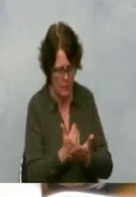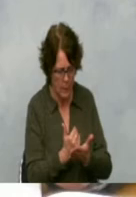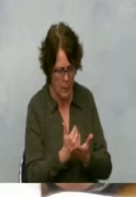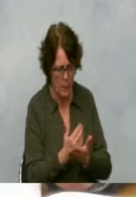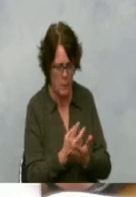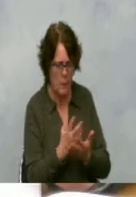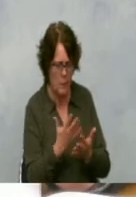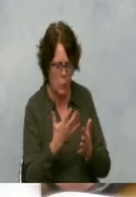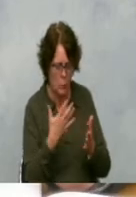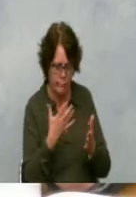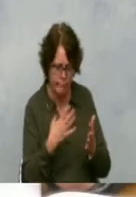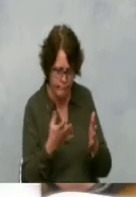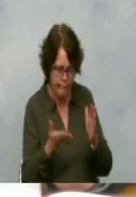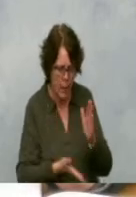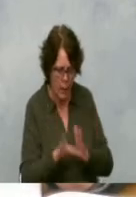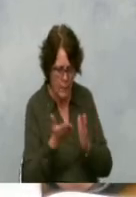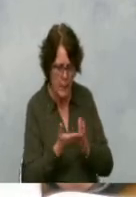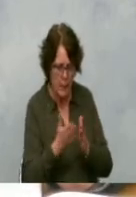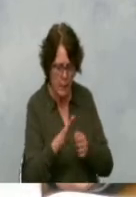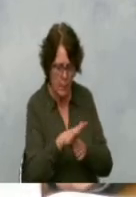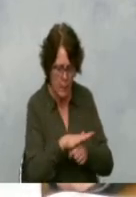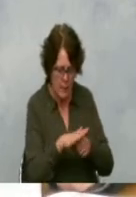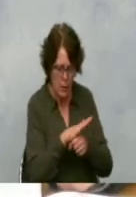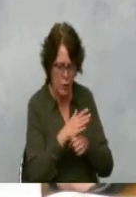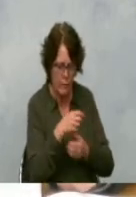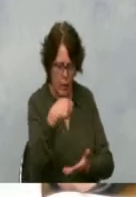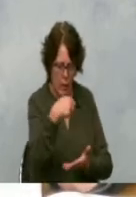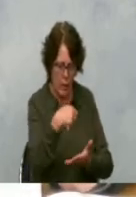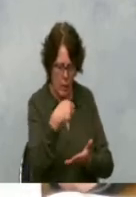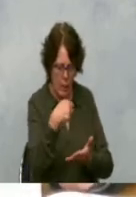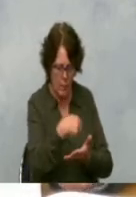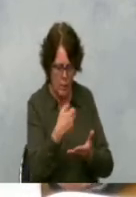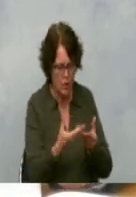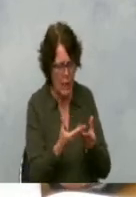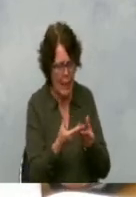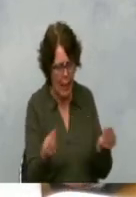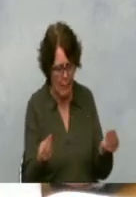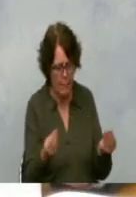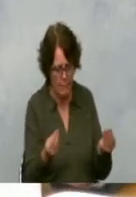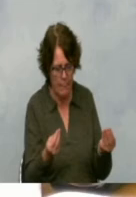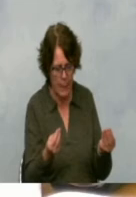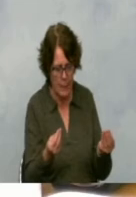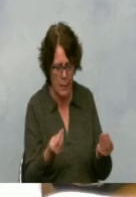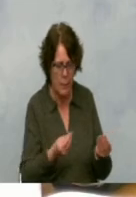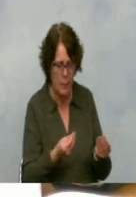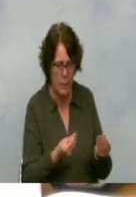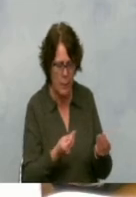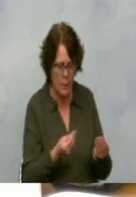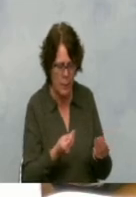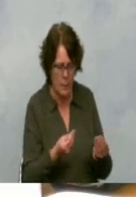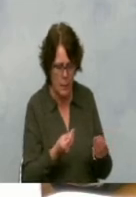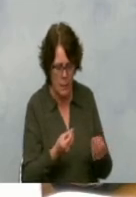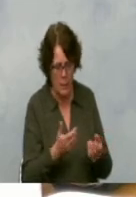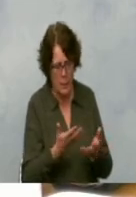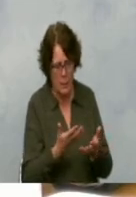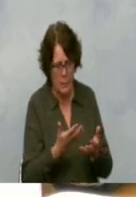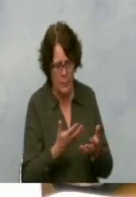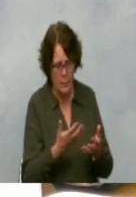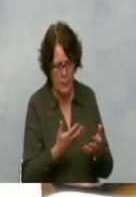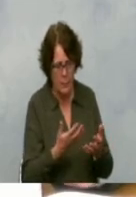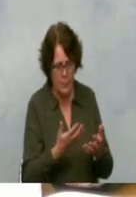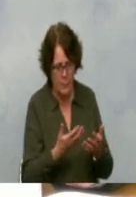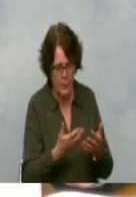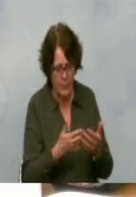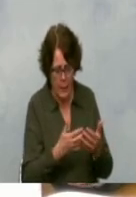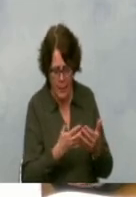to update the position in terms of the budget gap that we've got, right? So that's the extent of